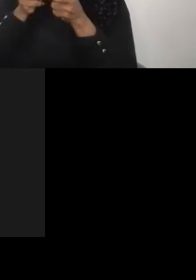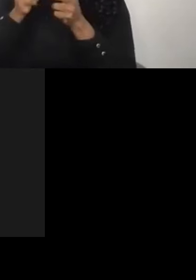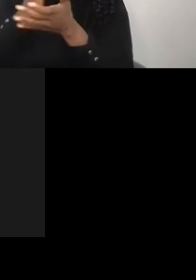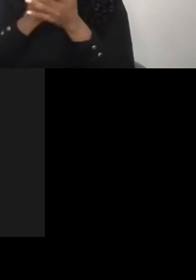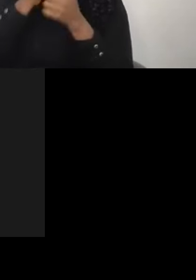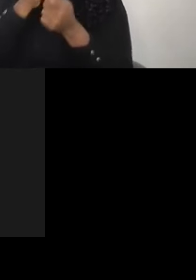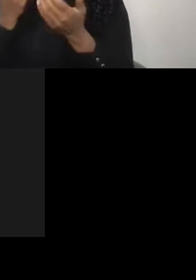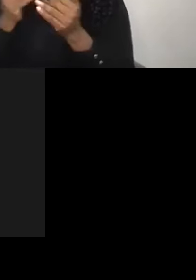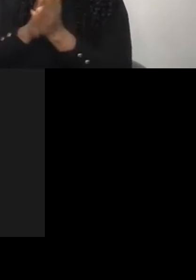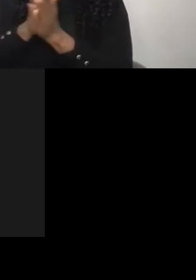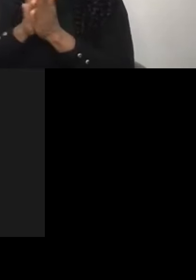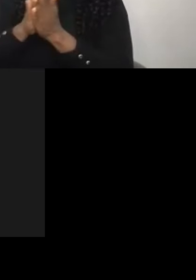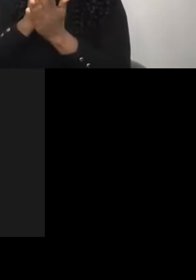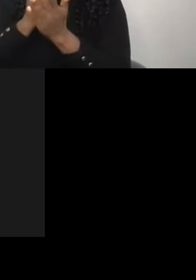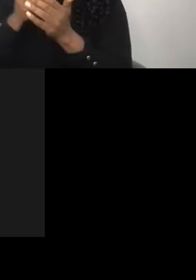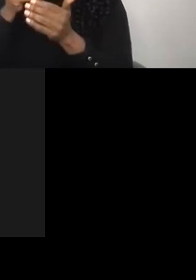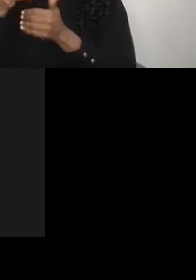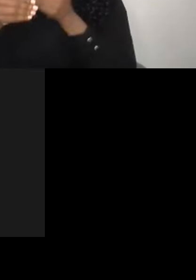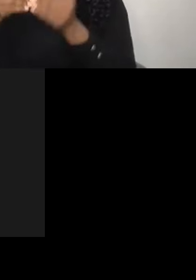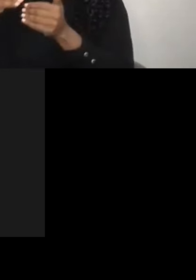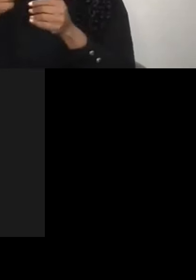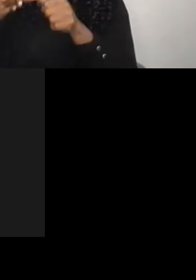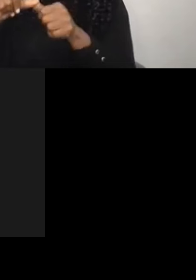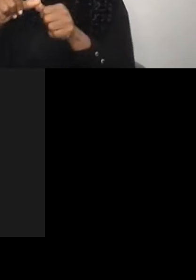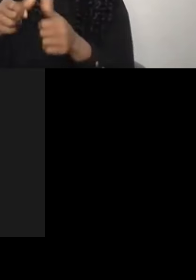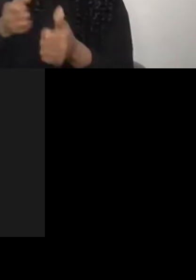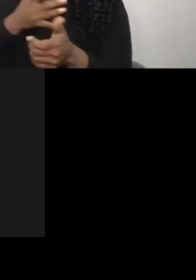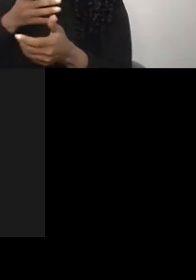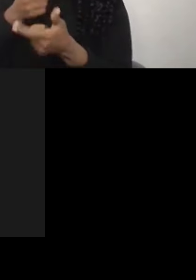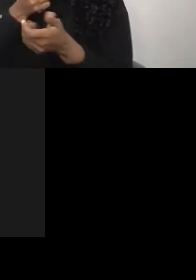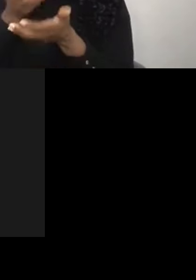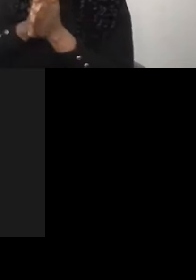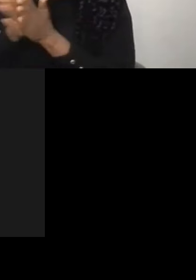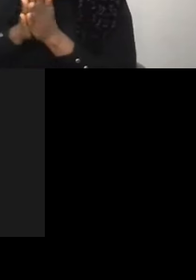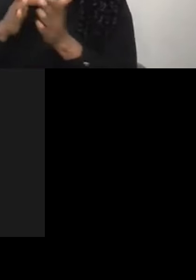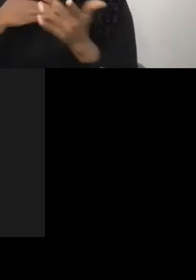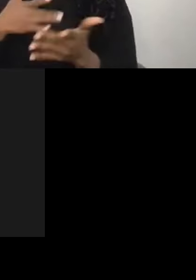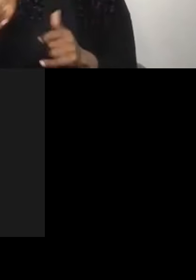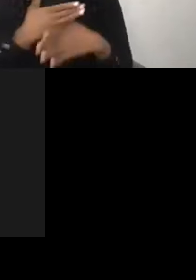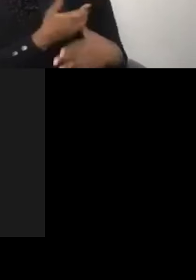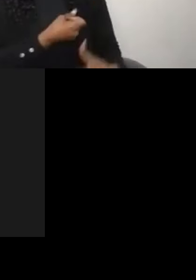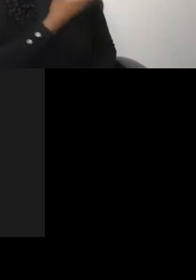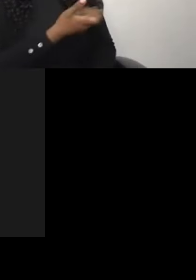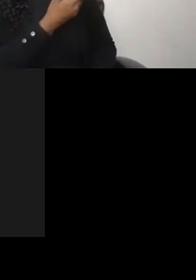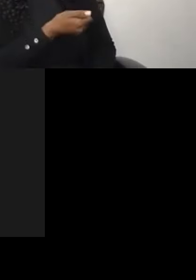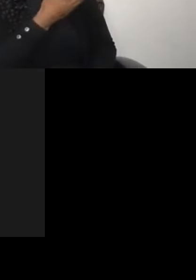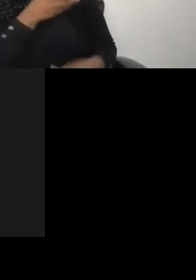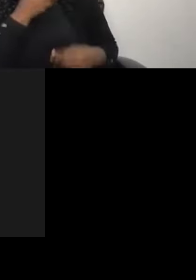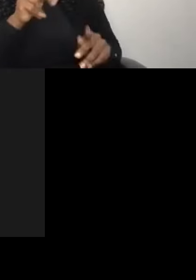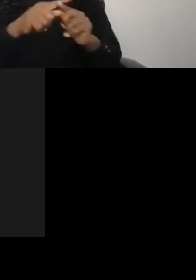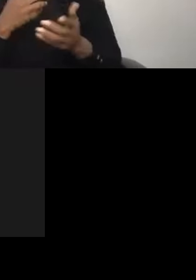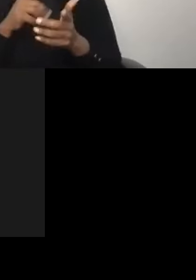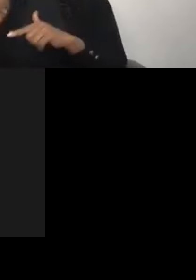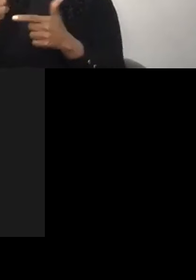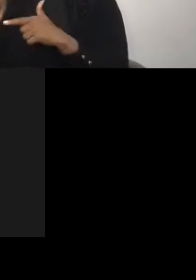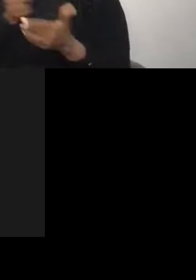them. And over the course of you continually expressing interest, they'll be much more likely to share. And then it gives you opportunities and windows